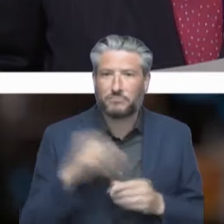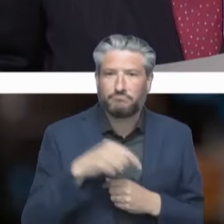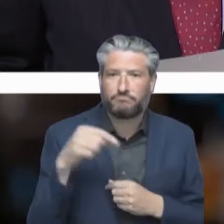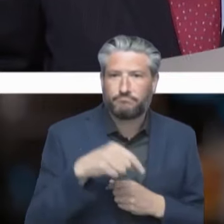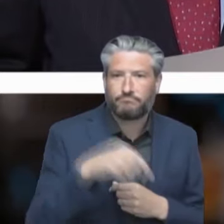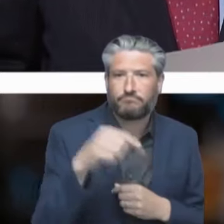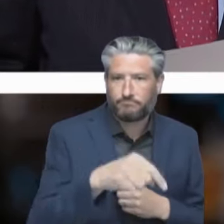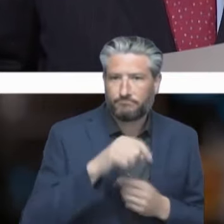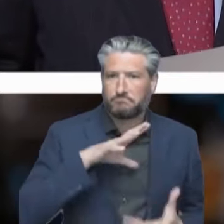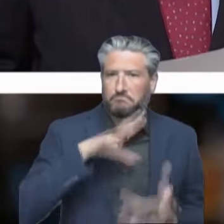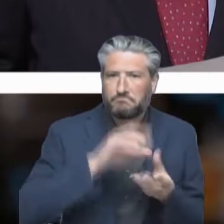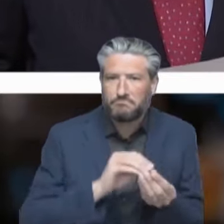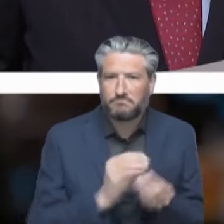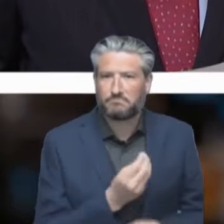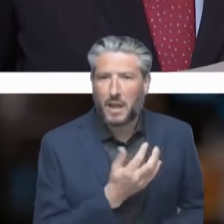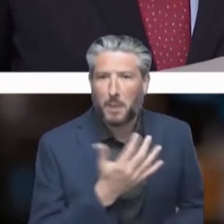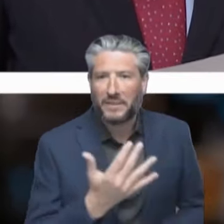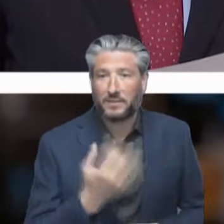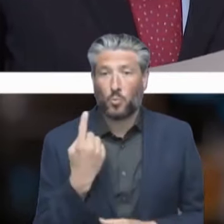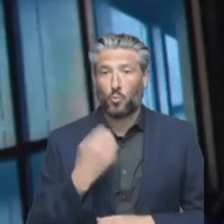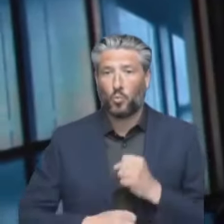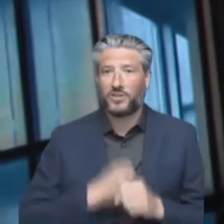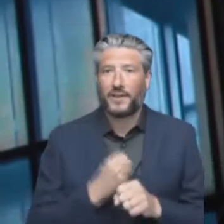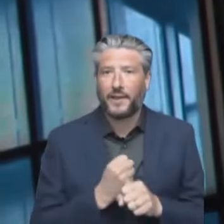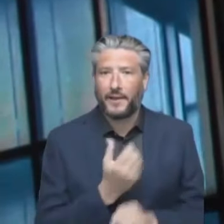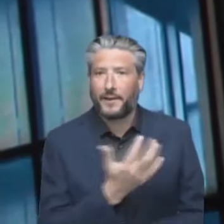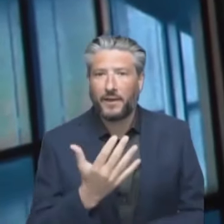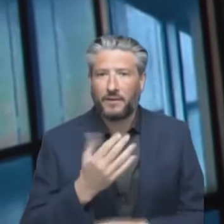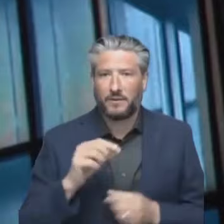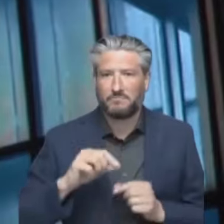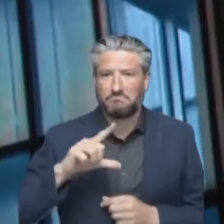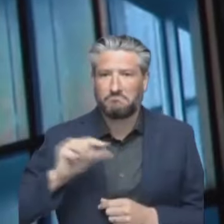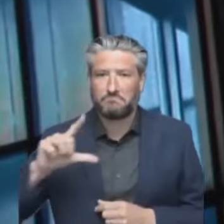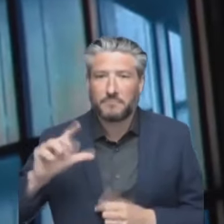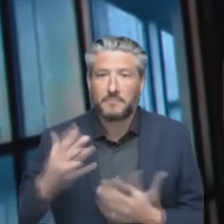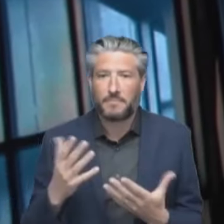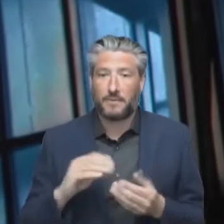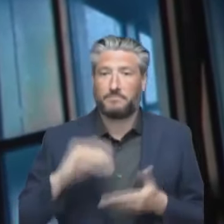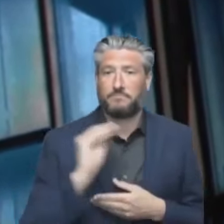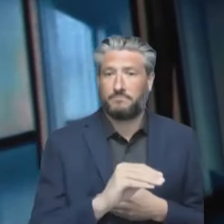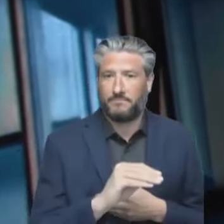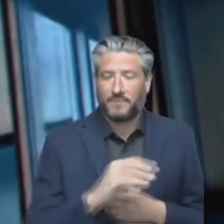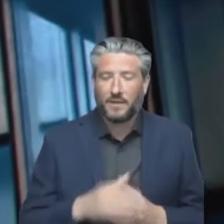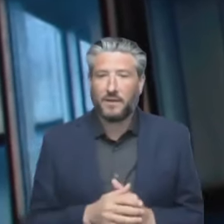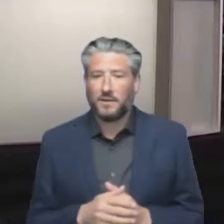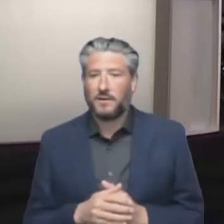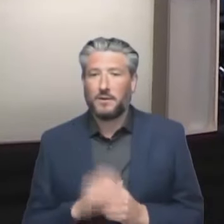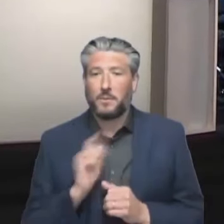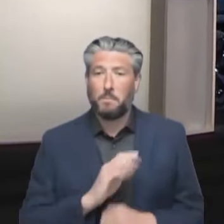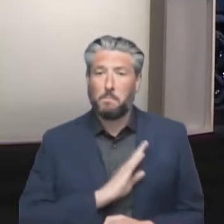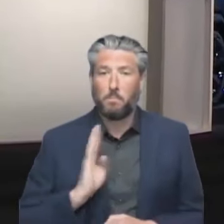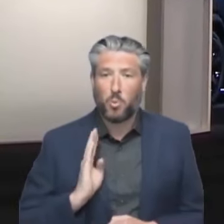the year. The variable portion related to participation in board and committee meetings